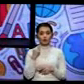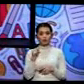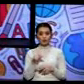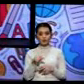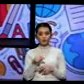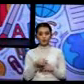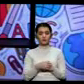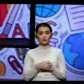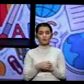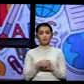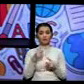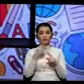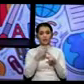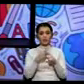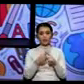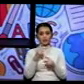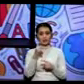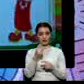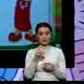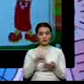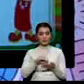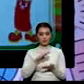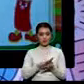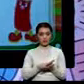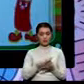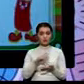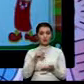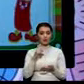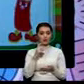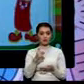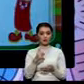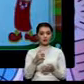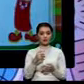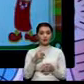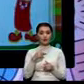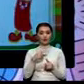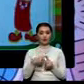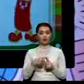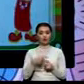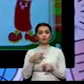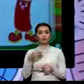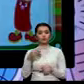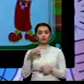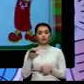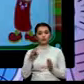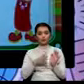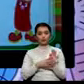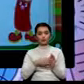biz x bilan belgilab olamiz. Noma'lum son qo'shuv 960